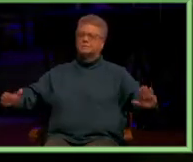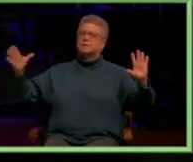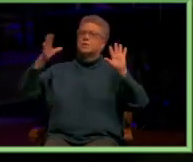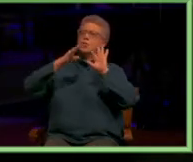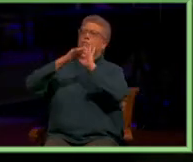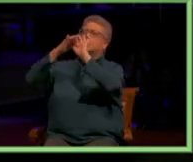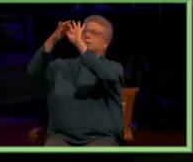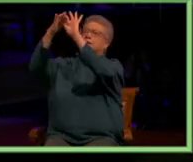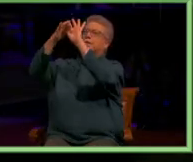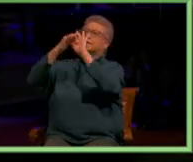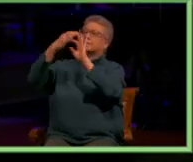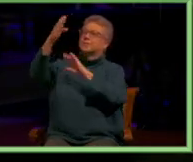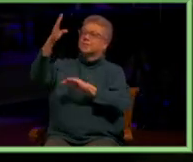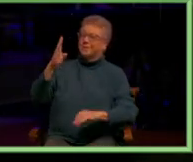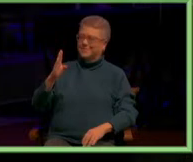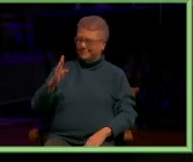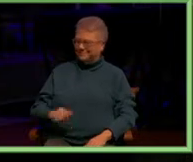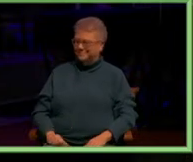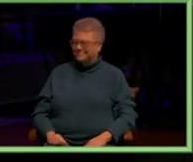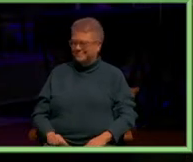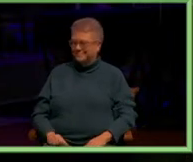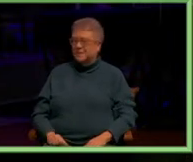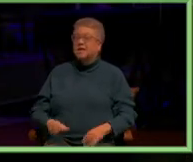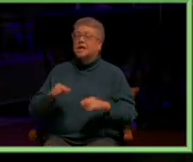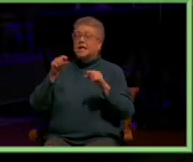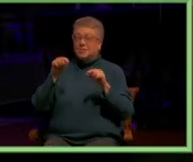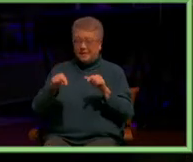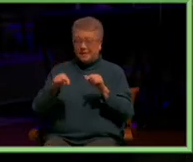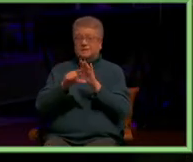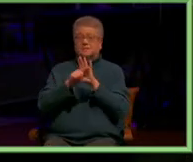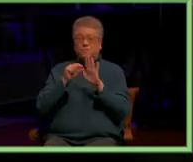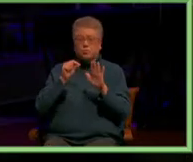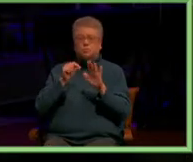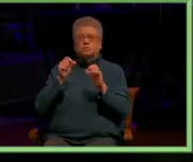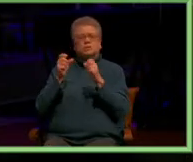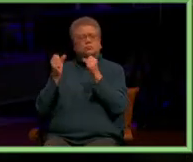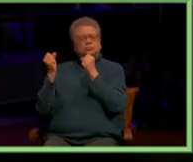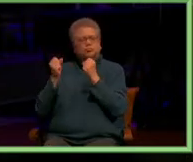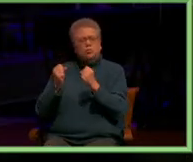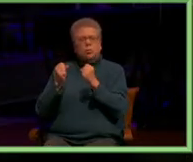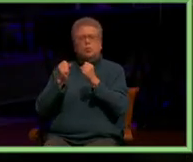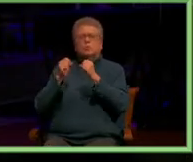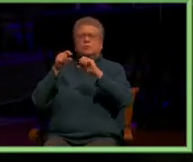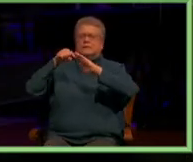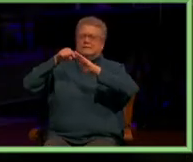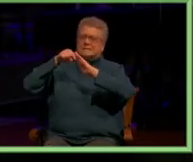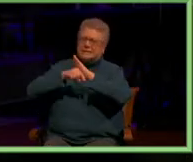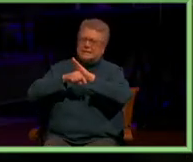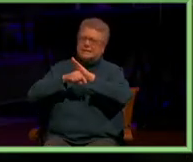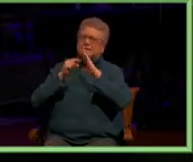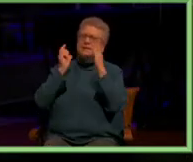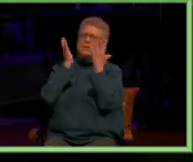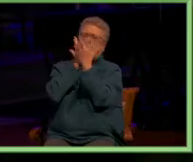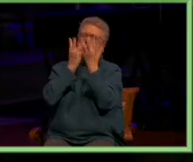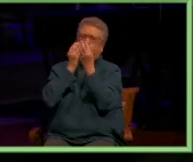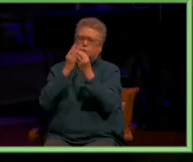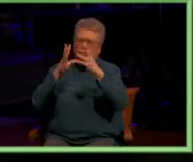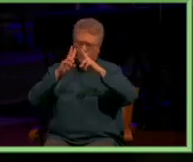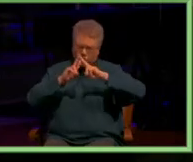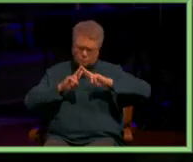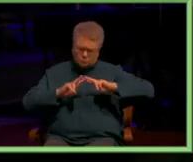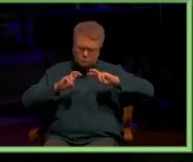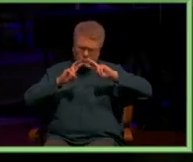This passage, brothers and sisters, is rich and deep and beautiful, describing for us the